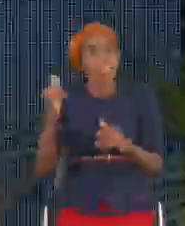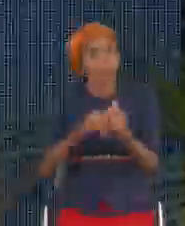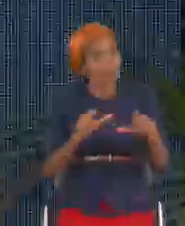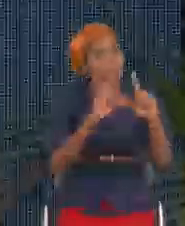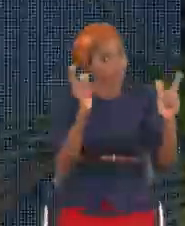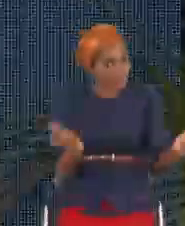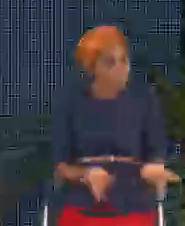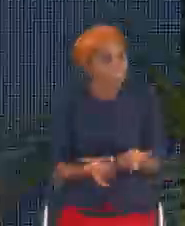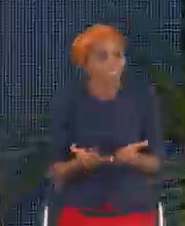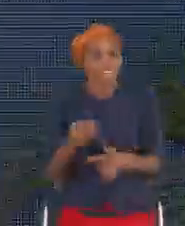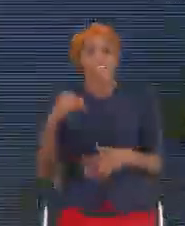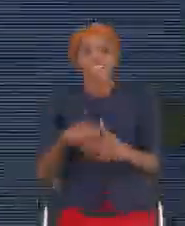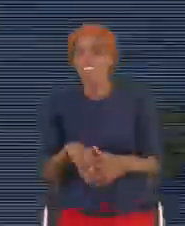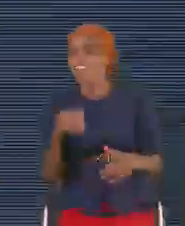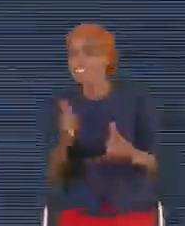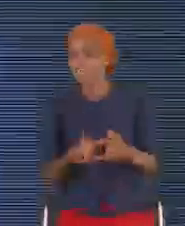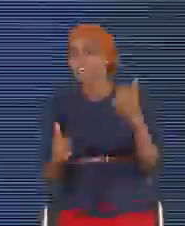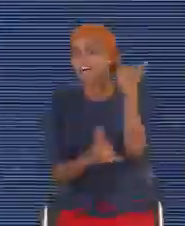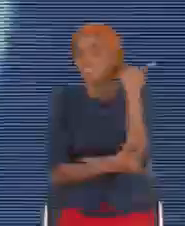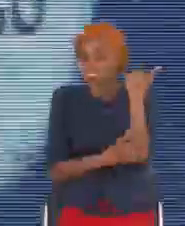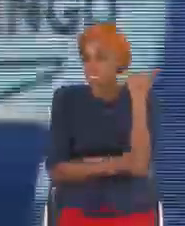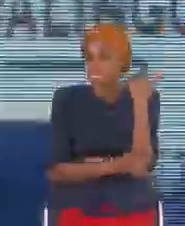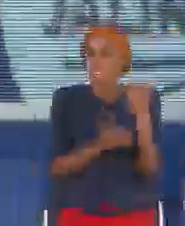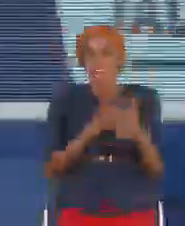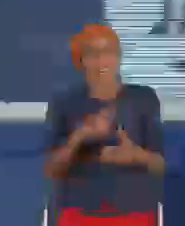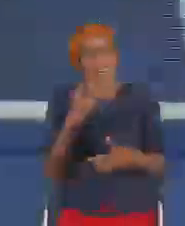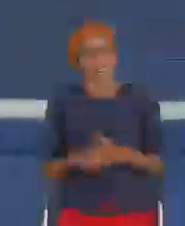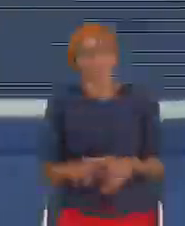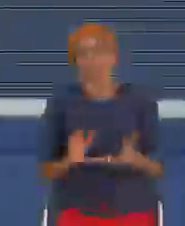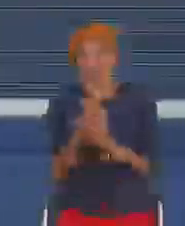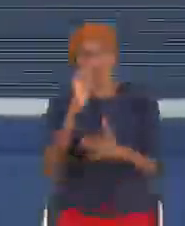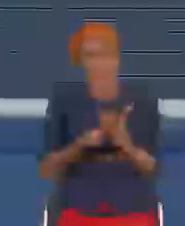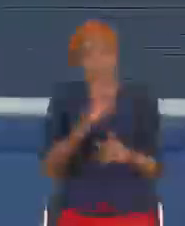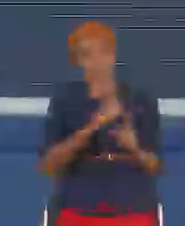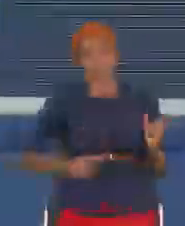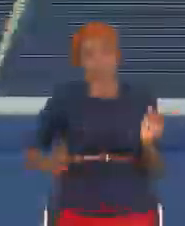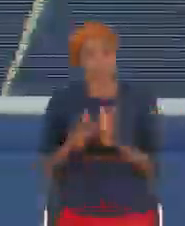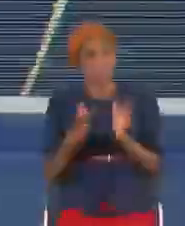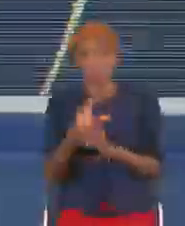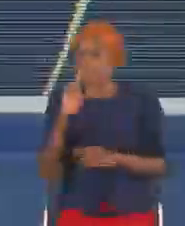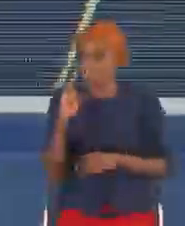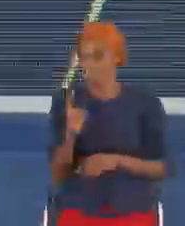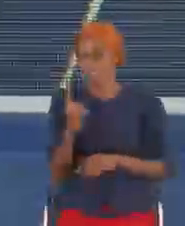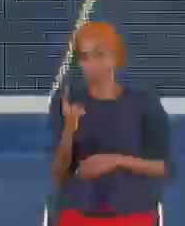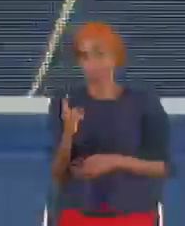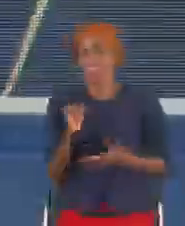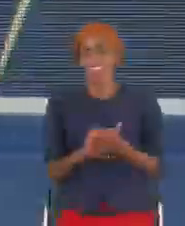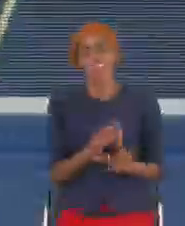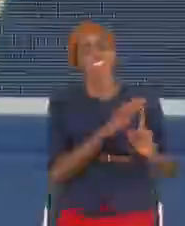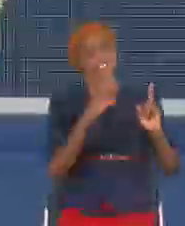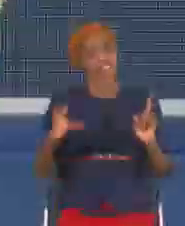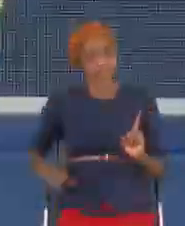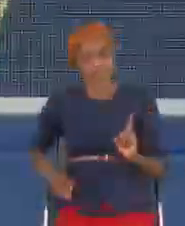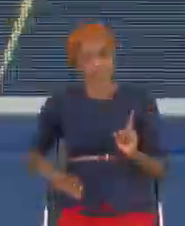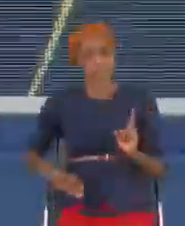who believe in every country, and they believe on the Lord Jesus Christ. They know the price